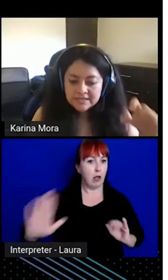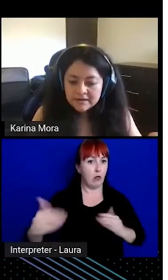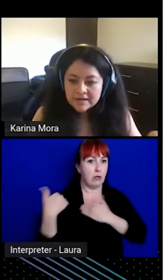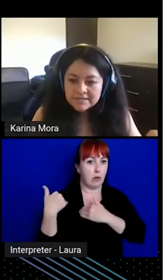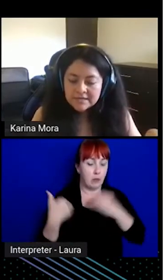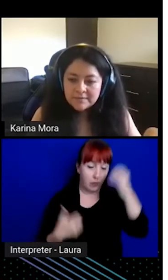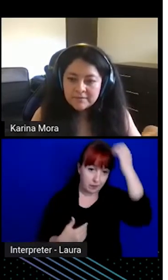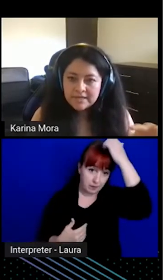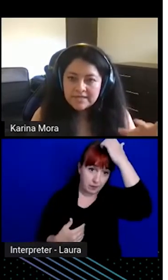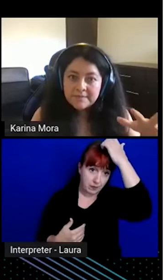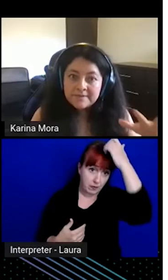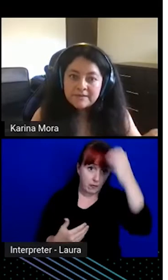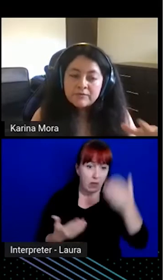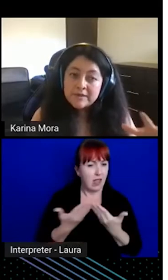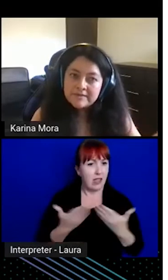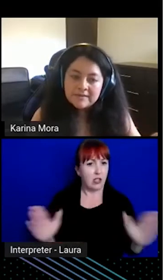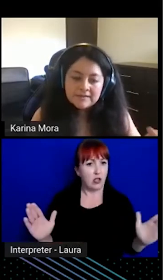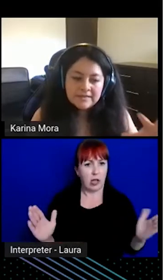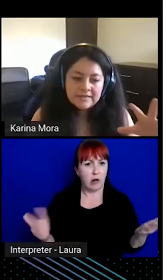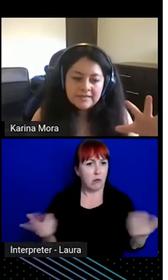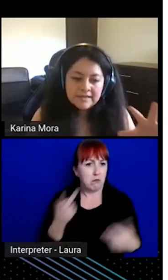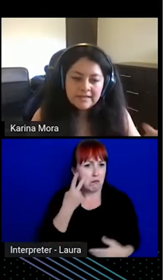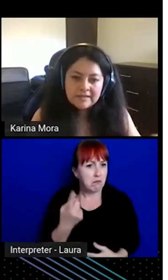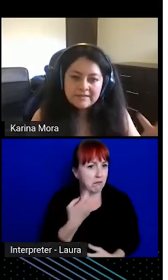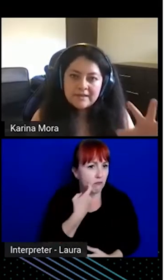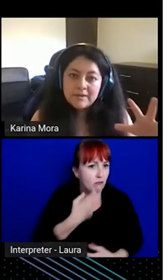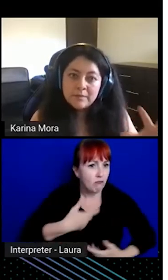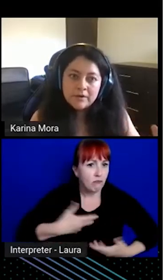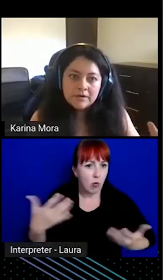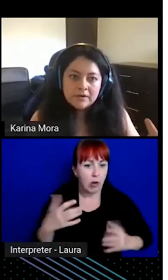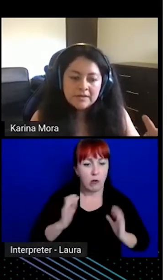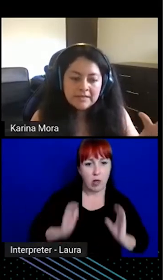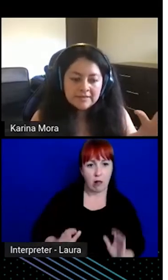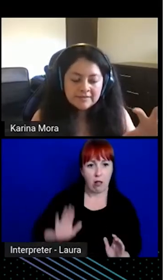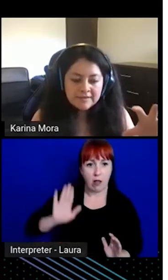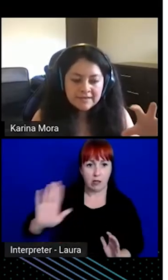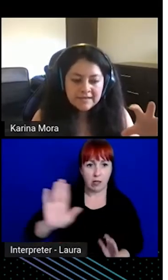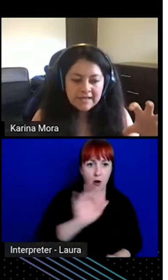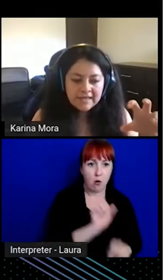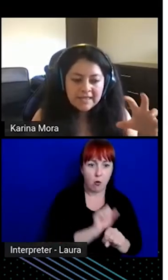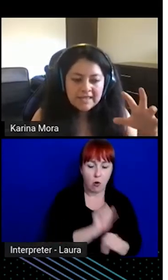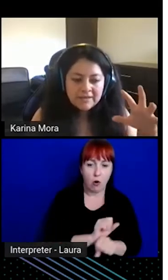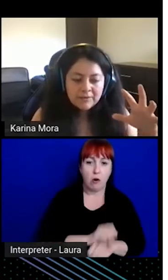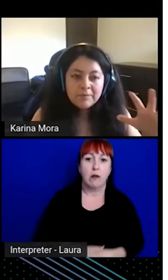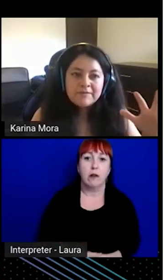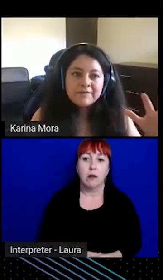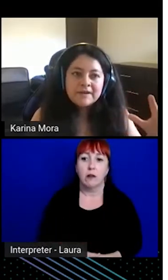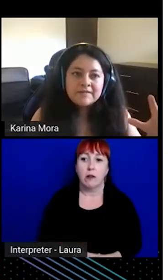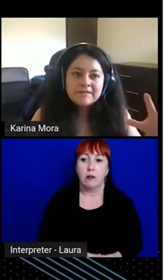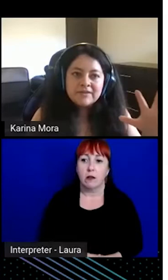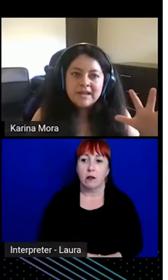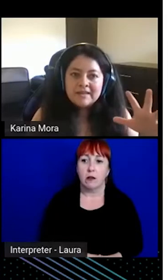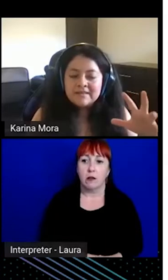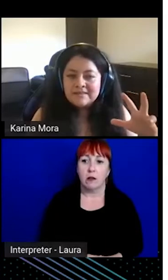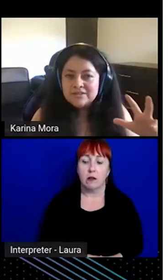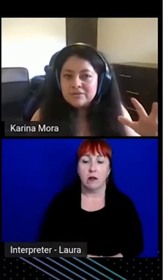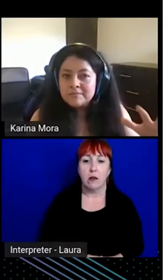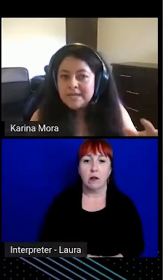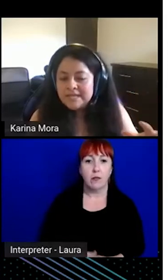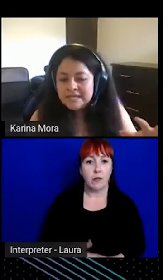In general terms, what I have seen recently in the clients I have worked on, it's we prefer